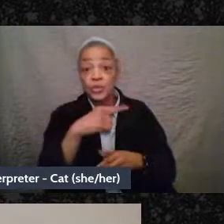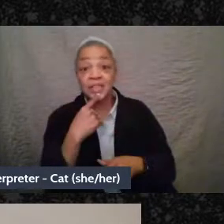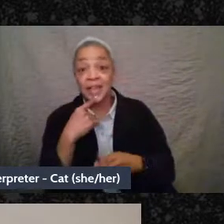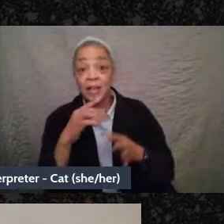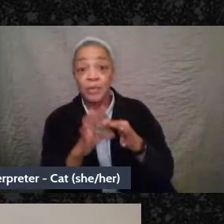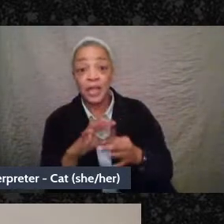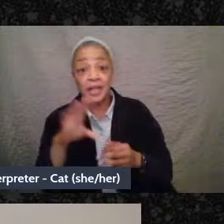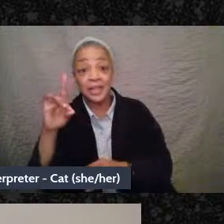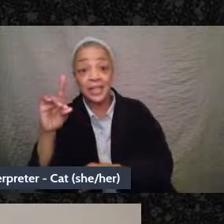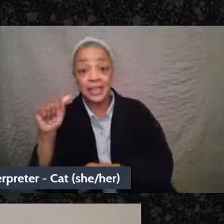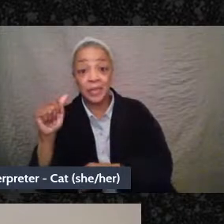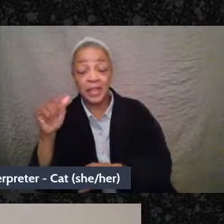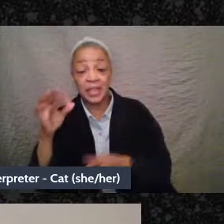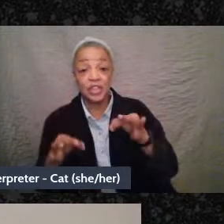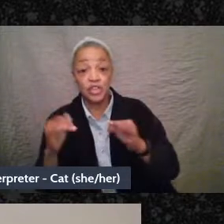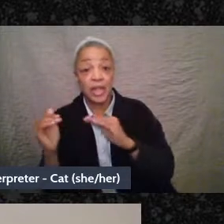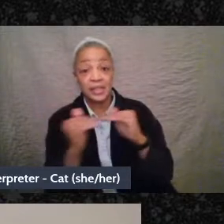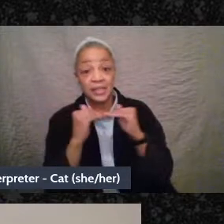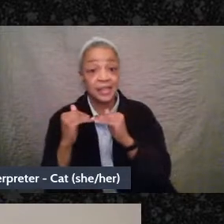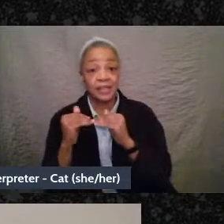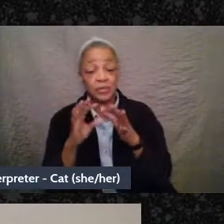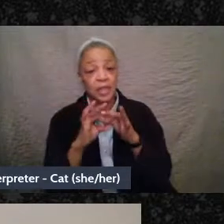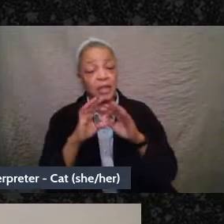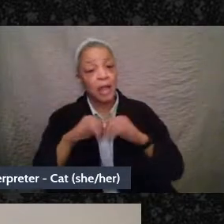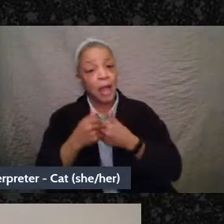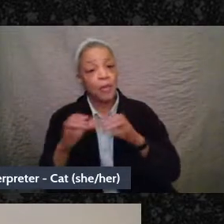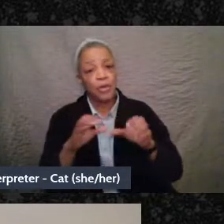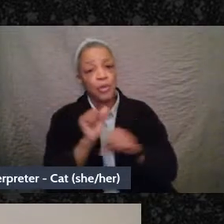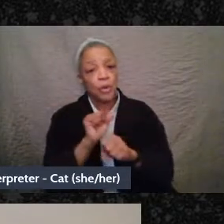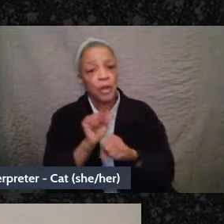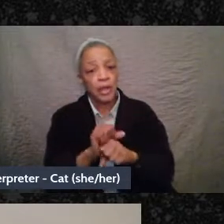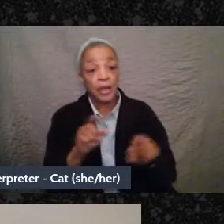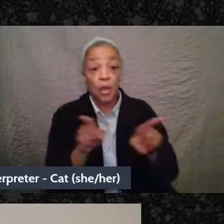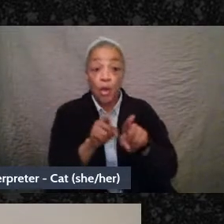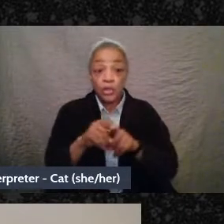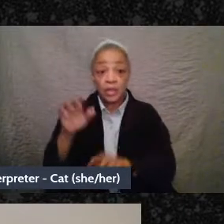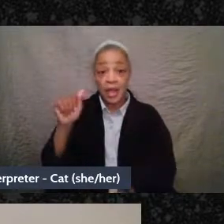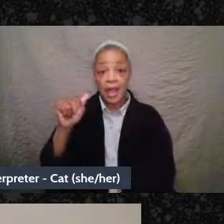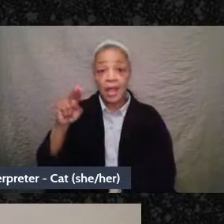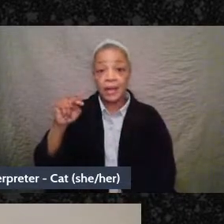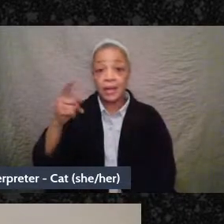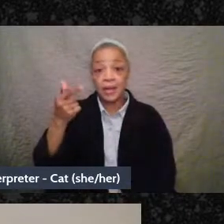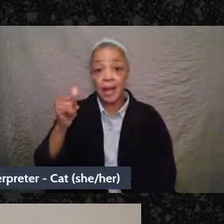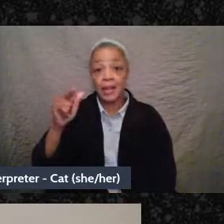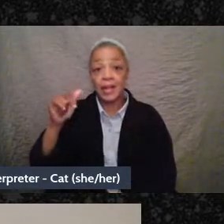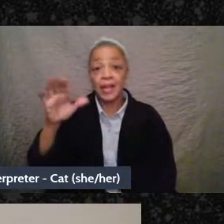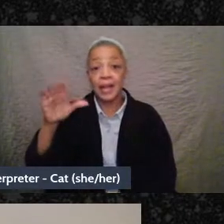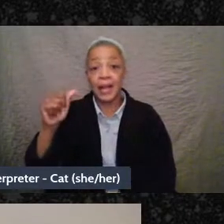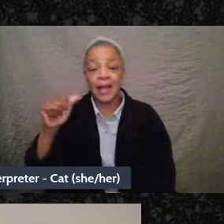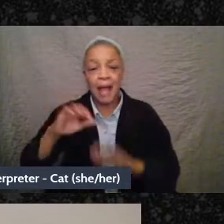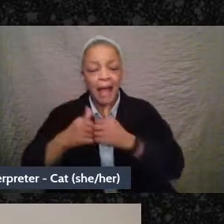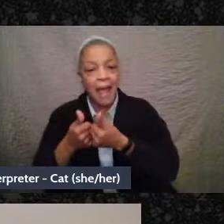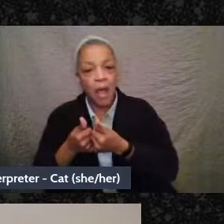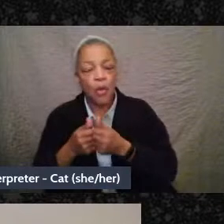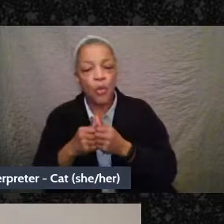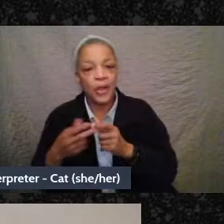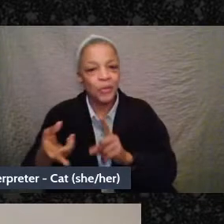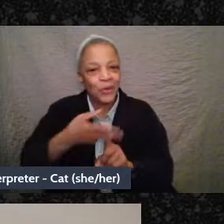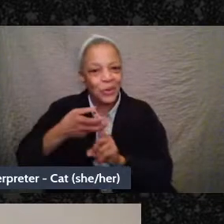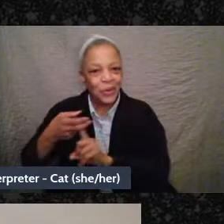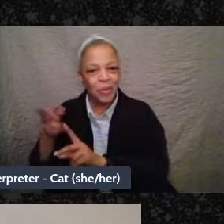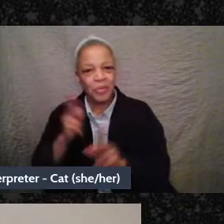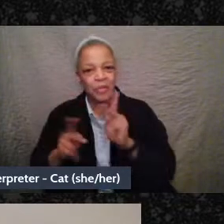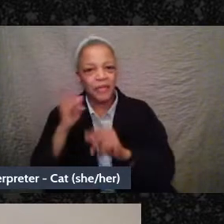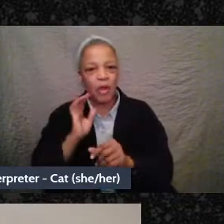our way of doing the work, and things Angelica was saying about how we recruit people to the work, and the things Erica was saying about